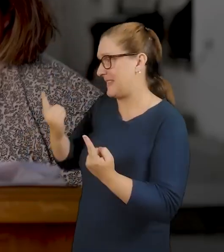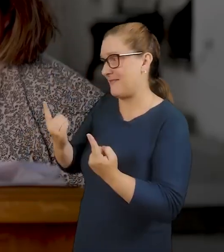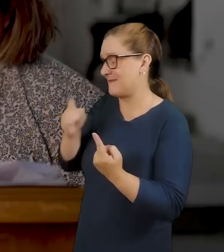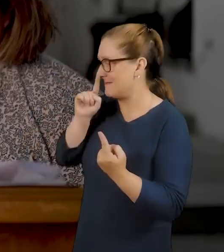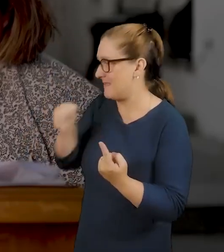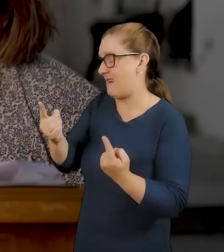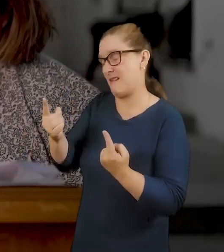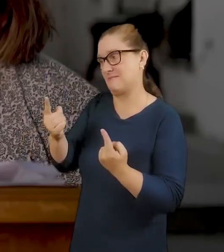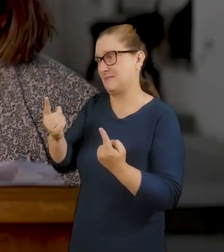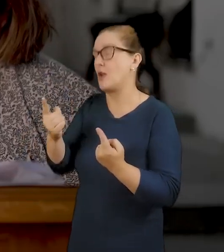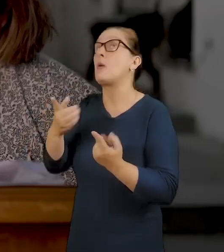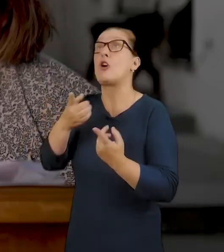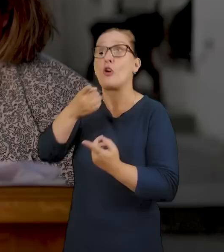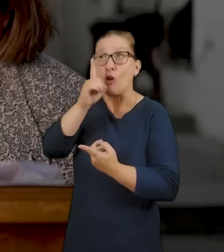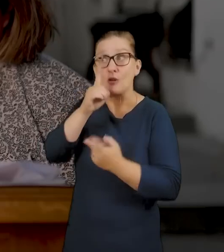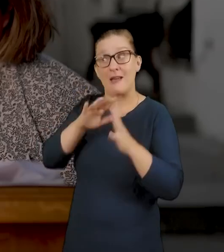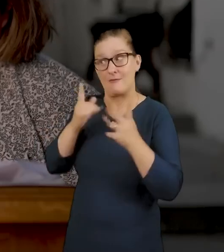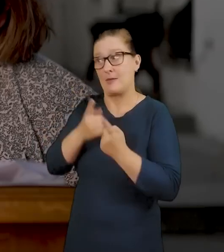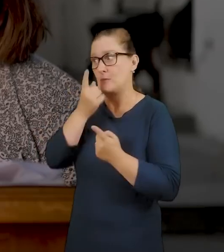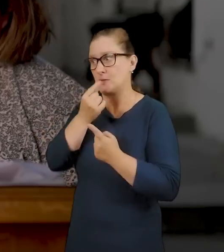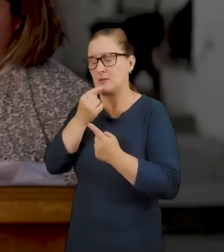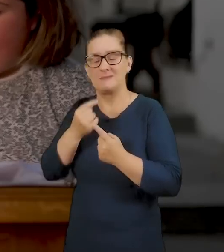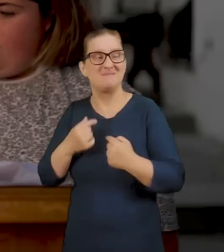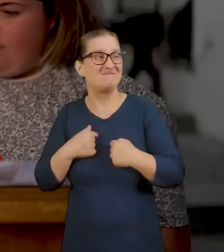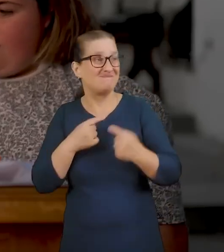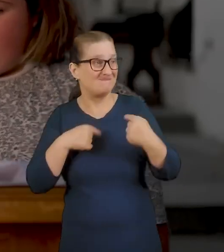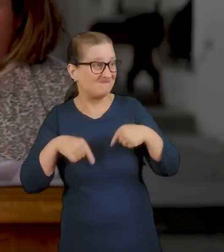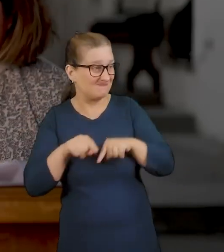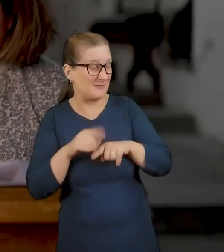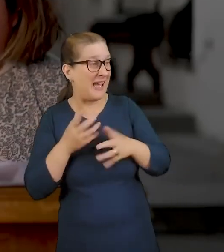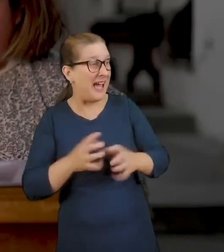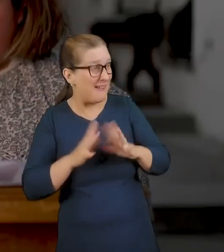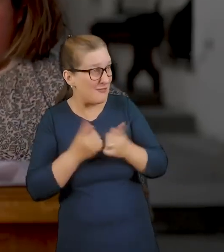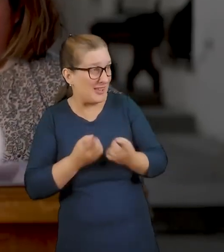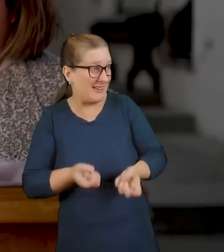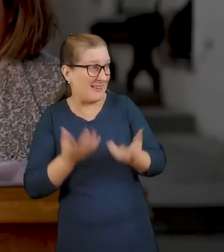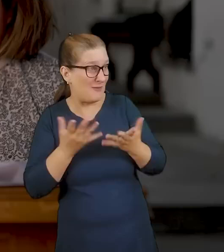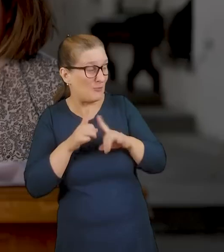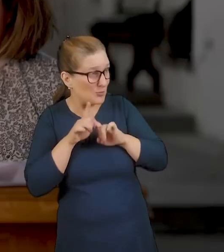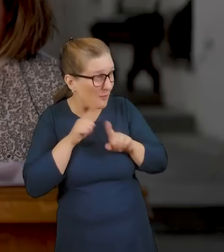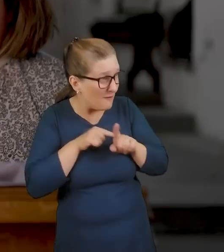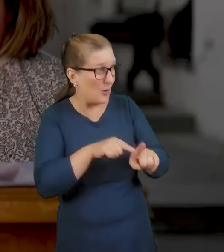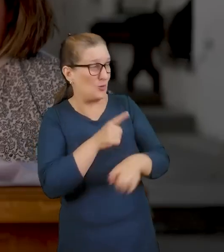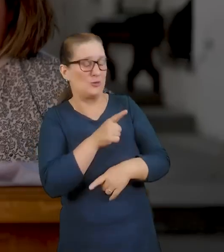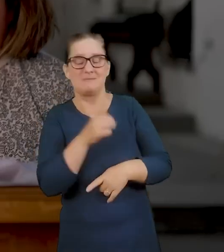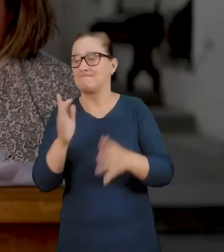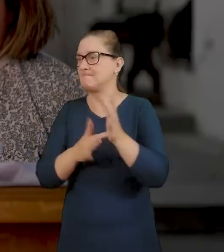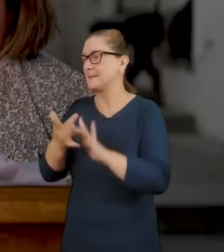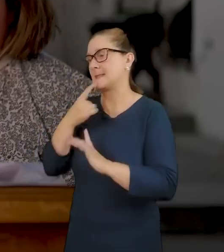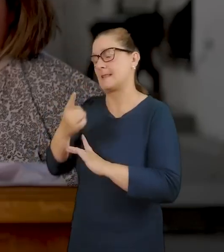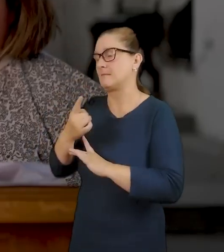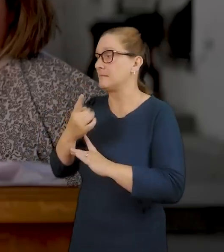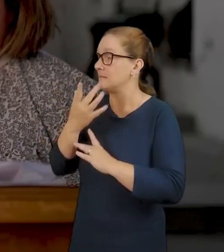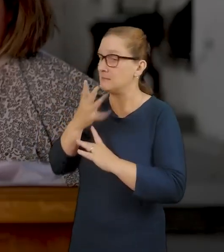are possible with God." Then Peter spoke up, "We have left everything to follow you." "Truly,